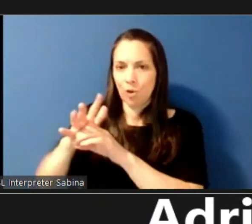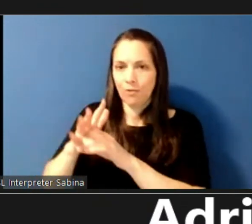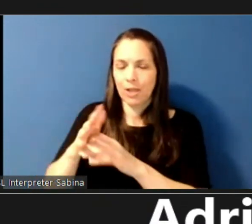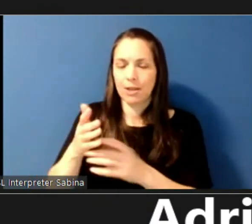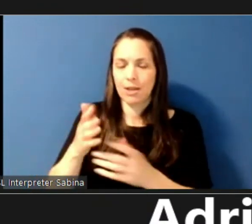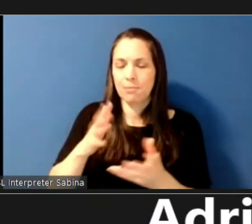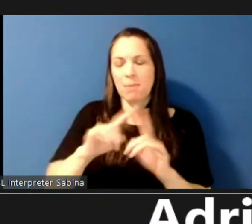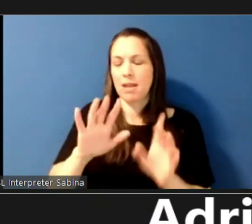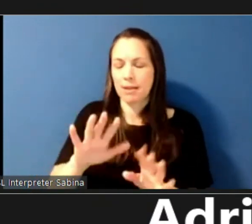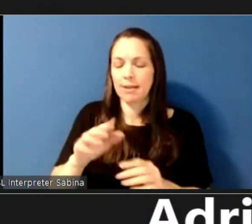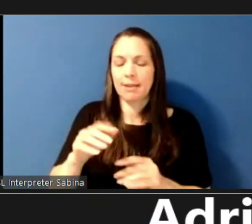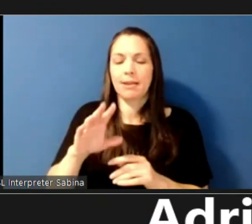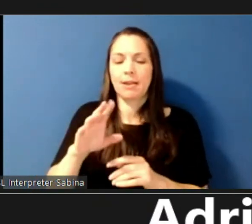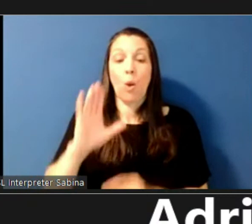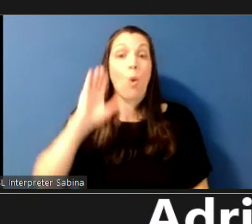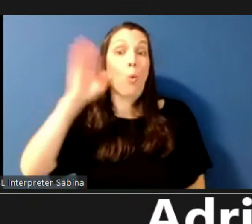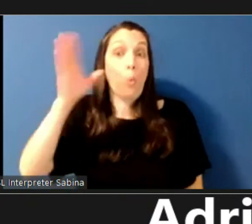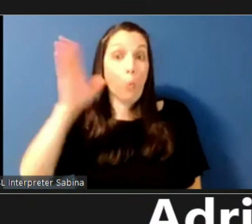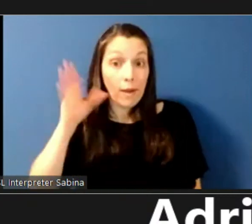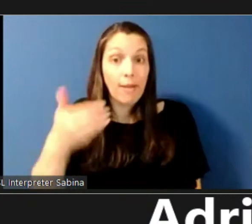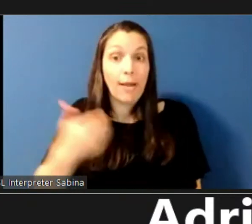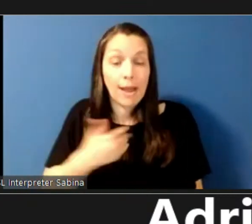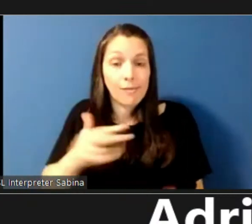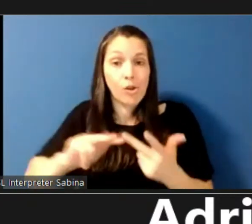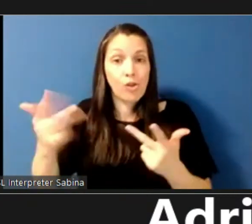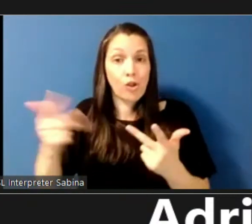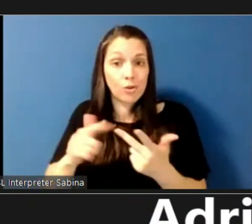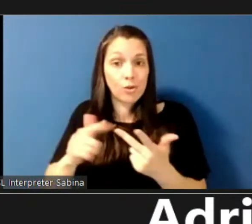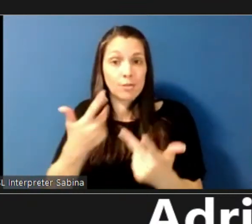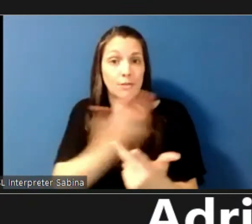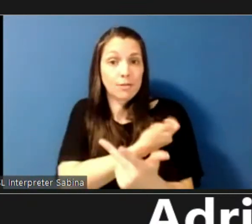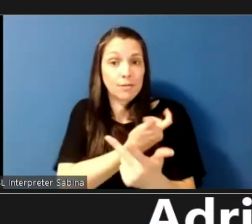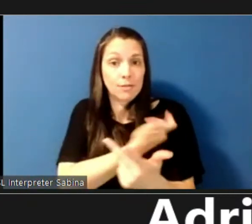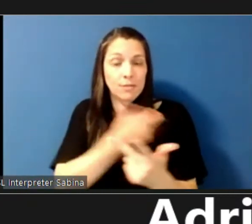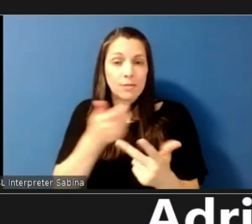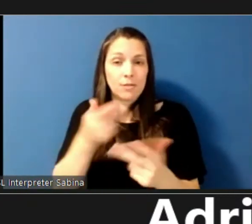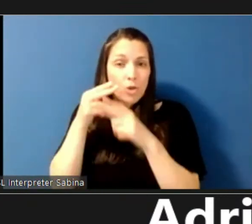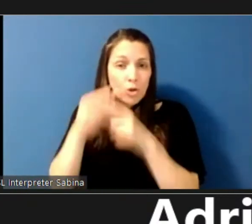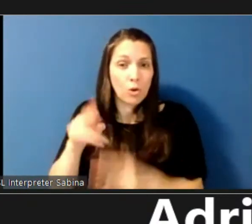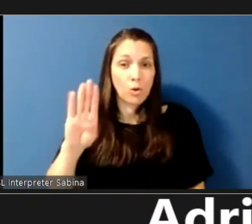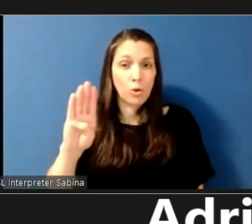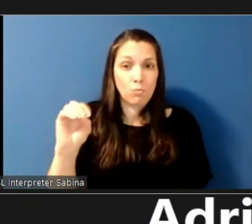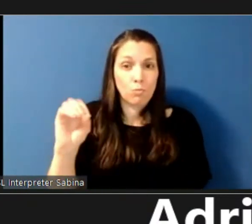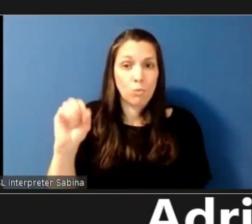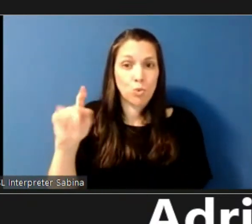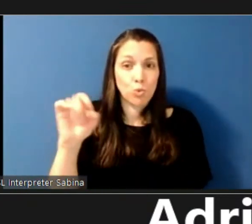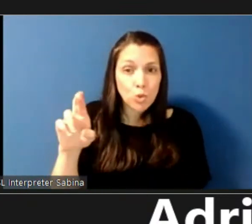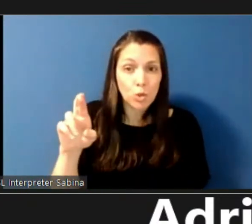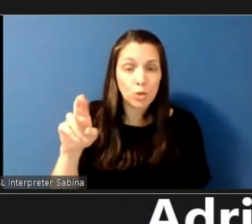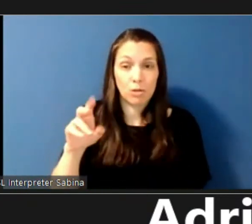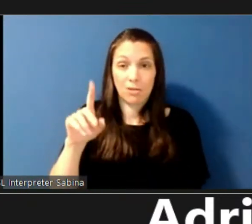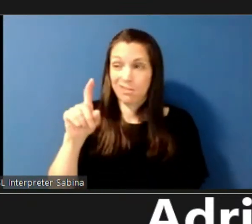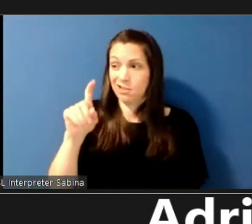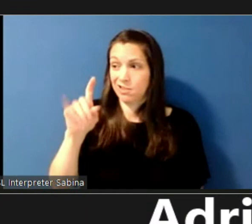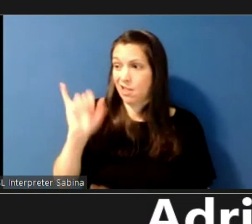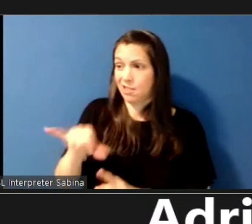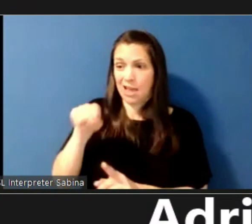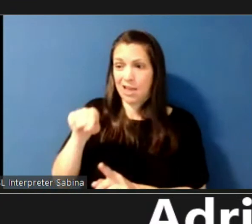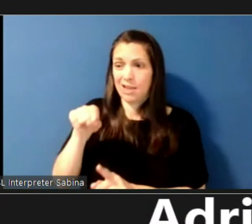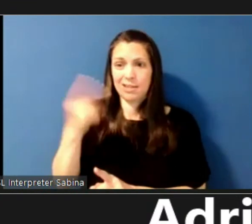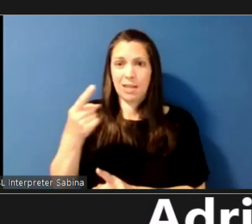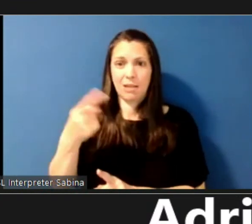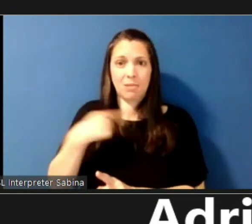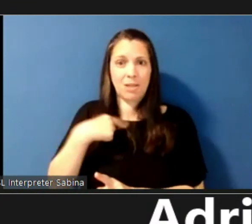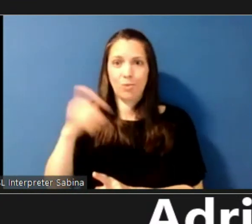will there be boosters? Is that something we should be expecting? Is this something that we should sort of be normalizing in our lives, that we should just expect every year we're going to get